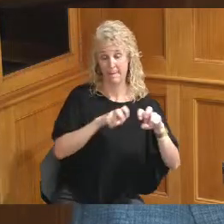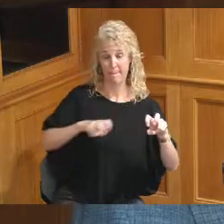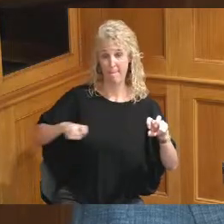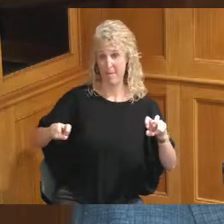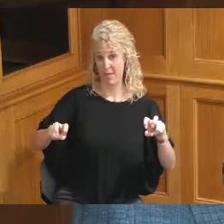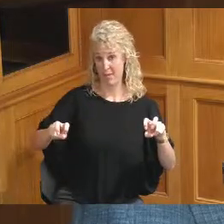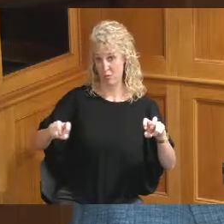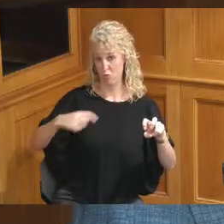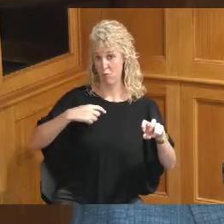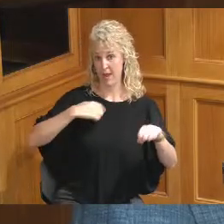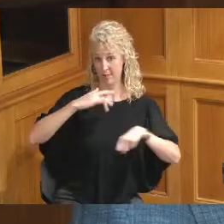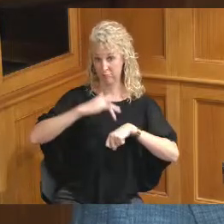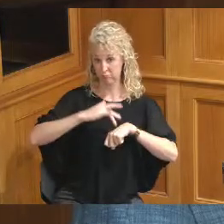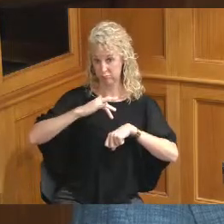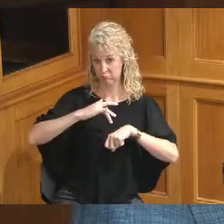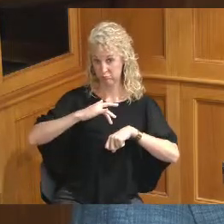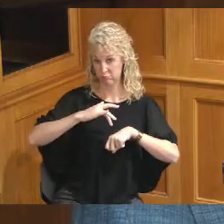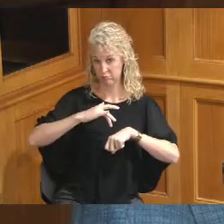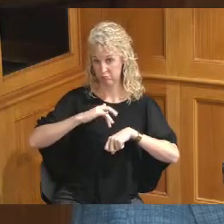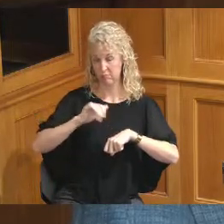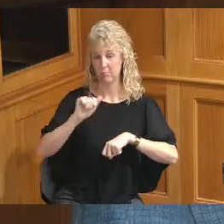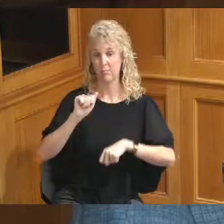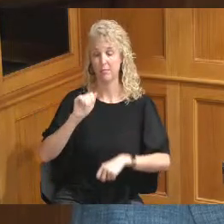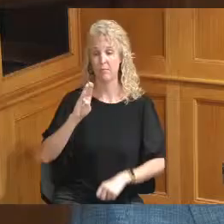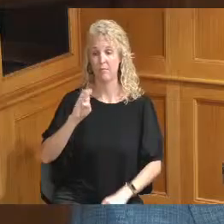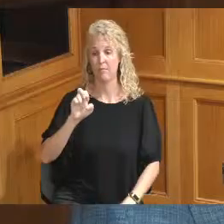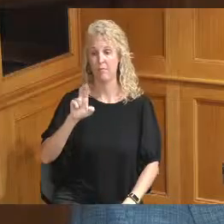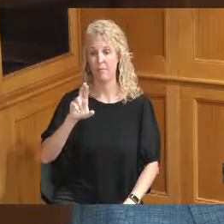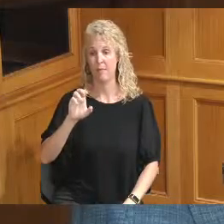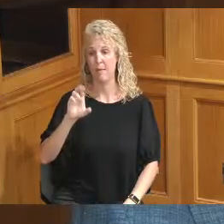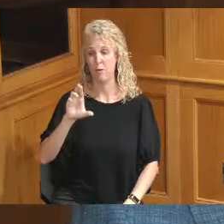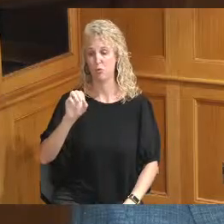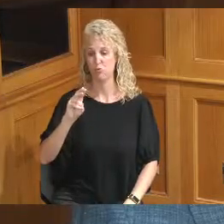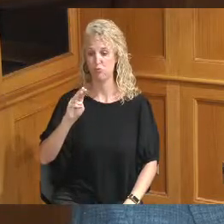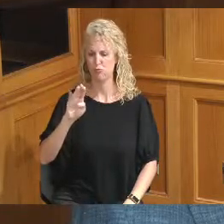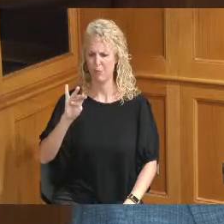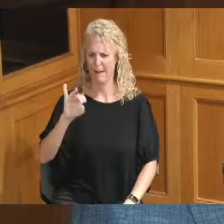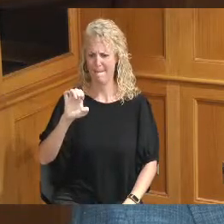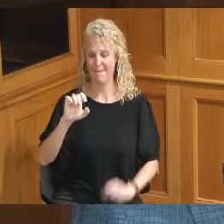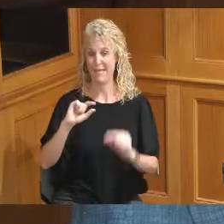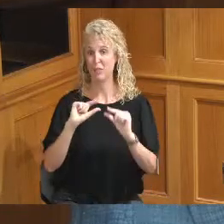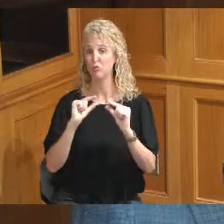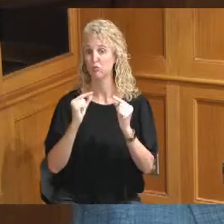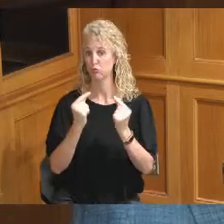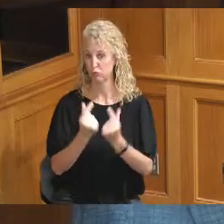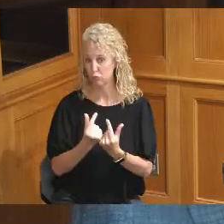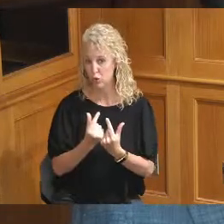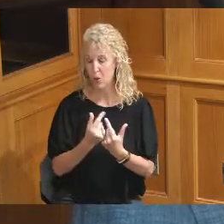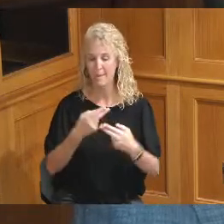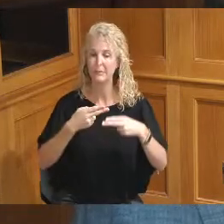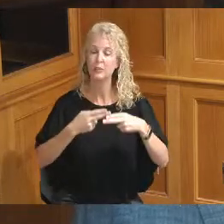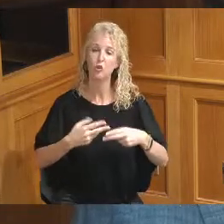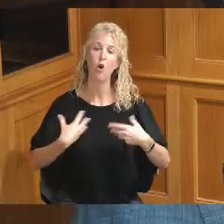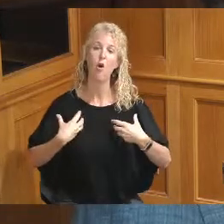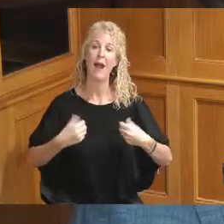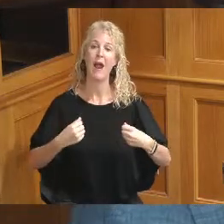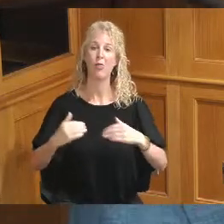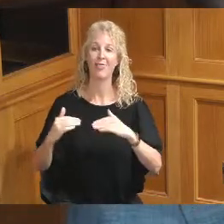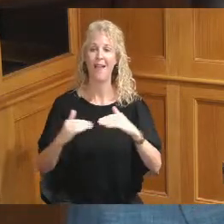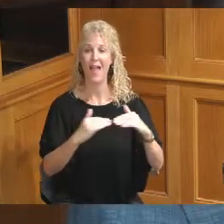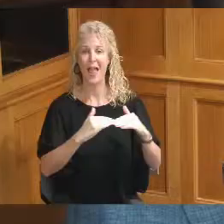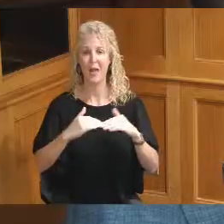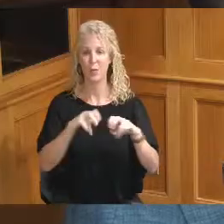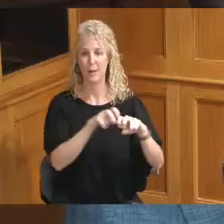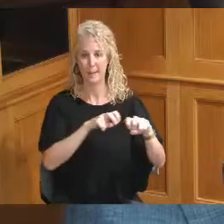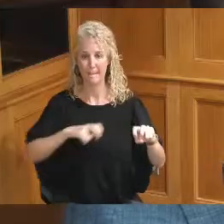thank the Abercrombie group. They put on, Claudia Abercrombie puts on a health equity panel discussion. But I